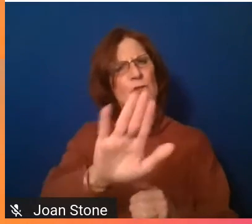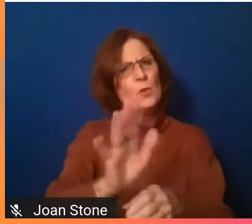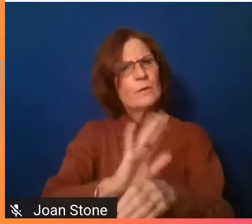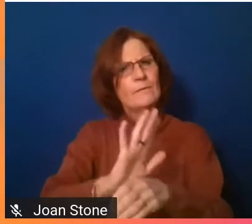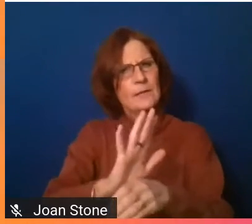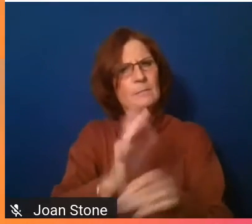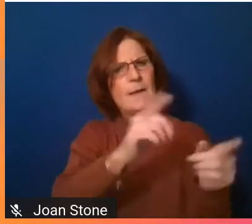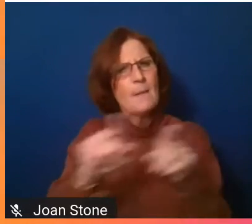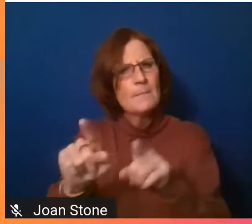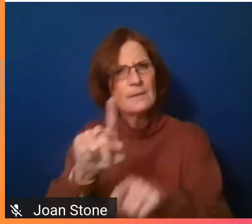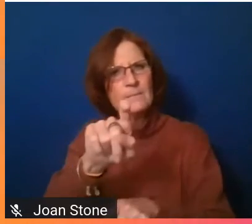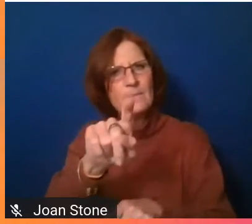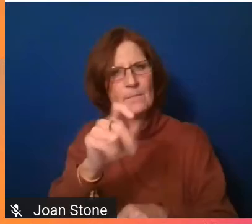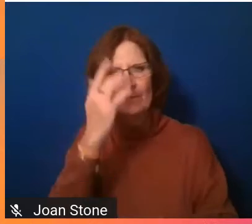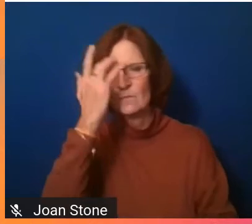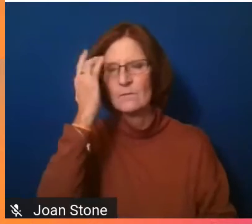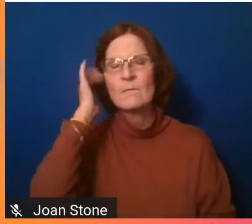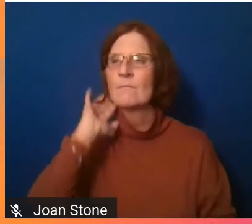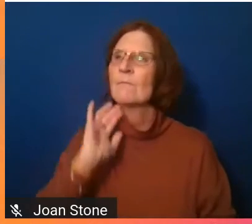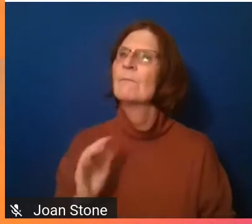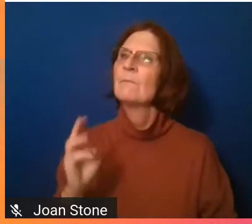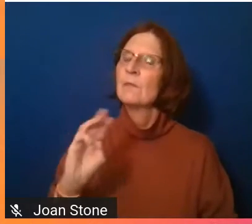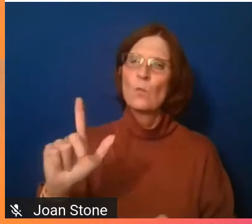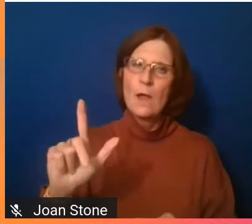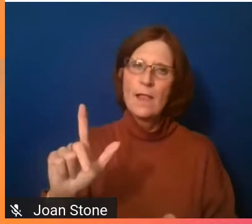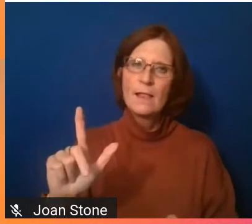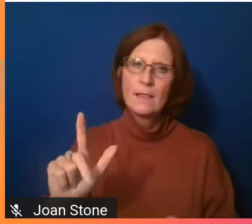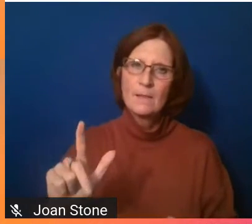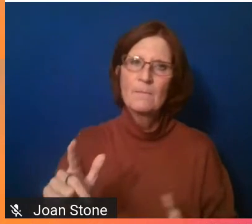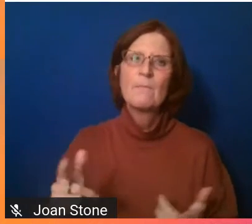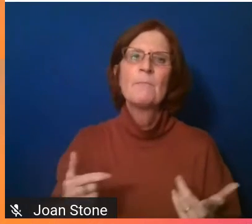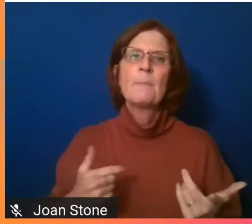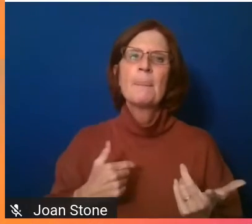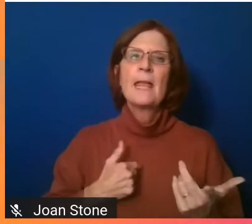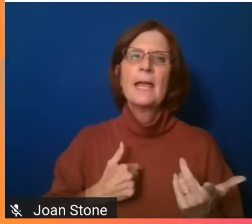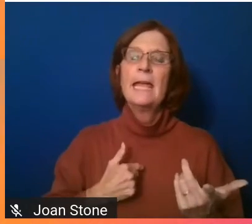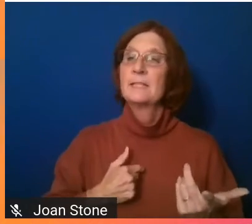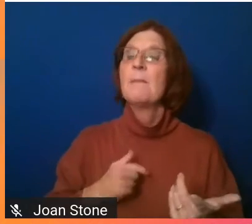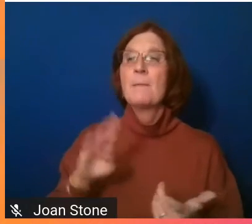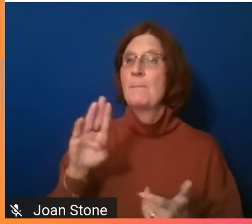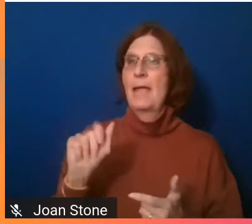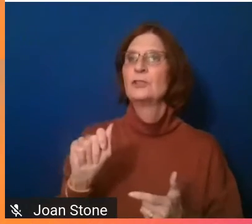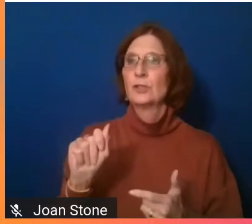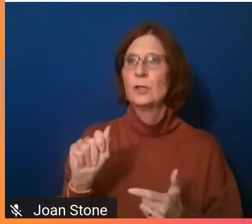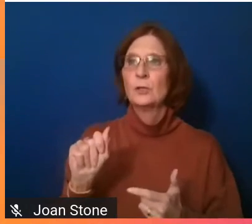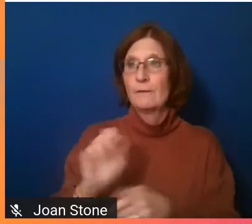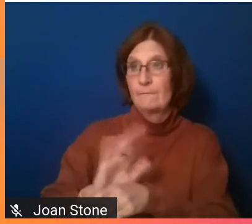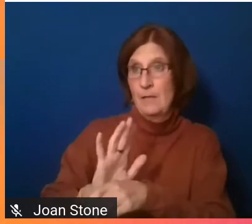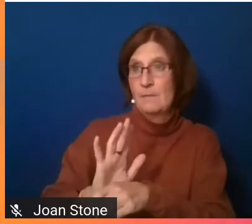be? Well, first of all, it's actually my bachelor film. Oh, wow.